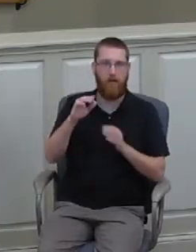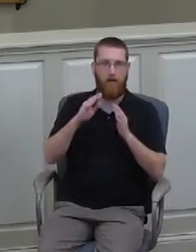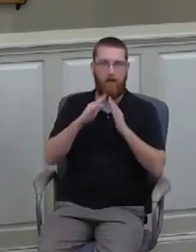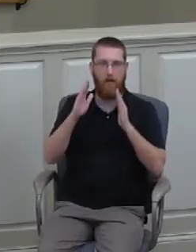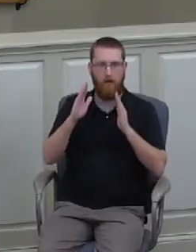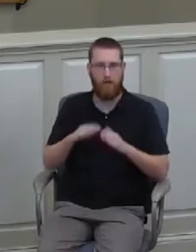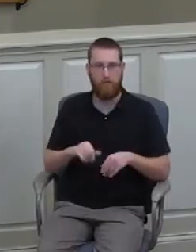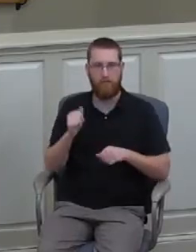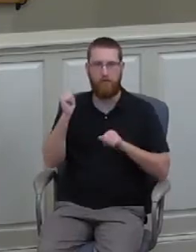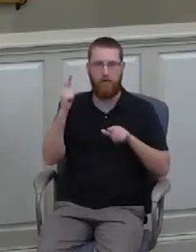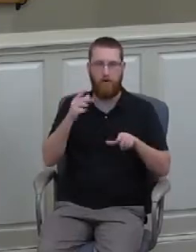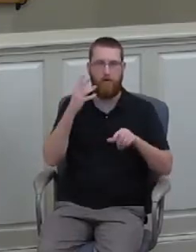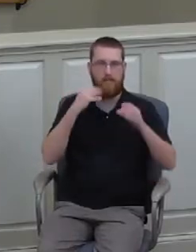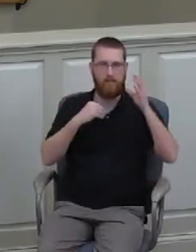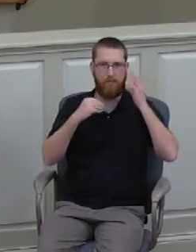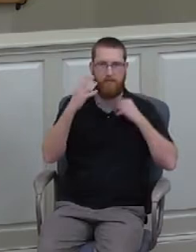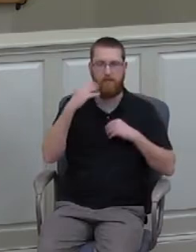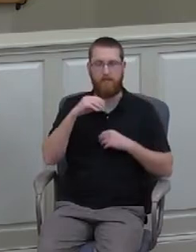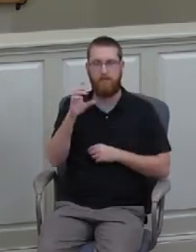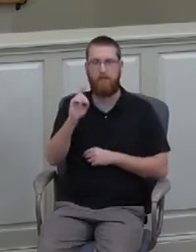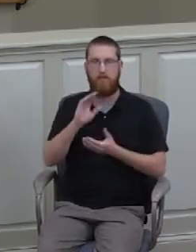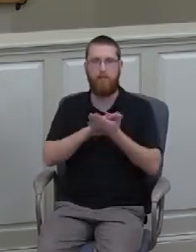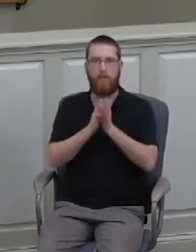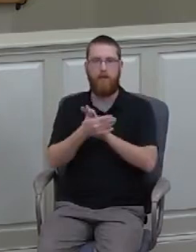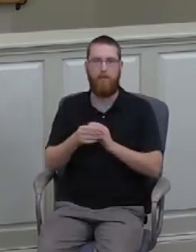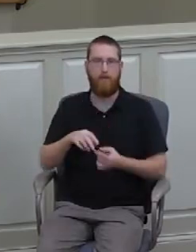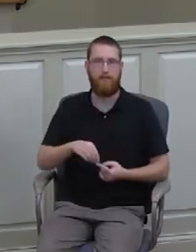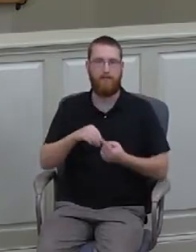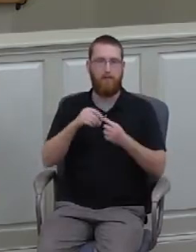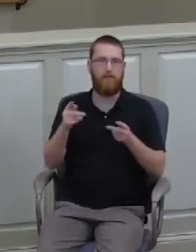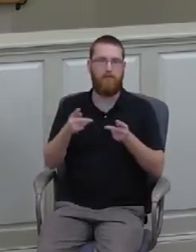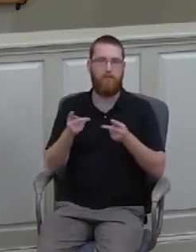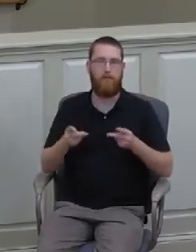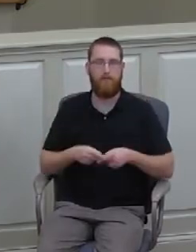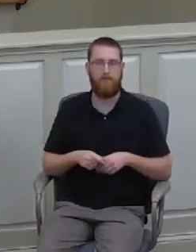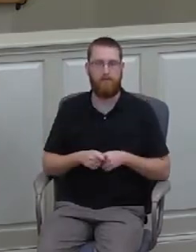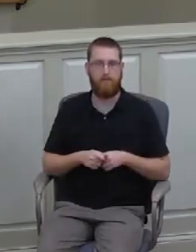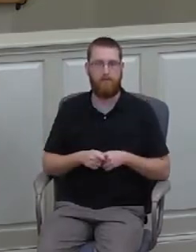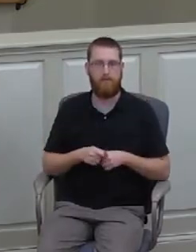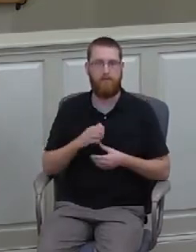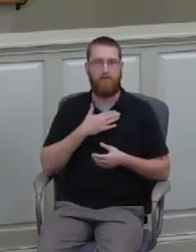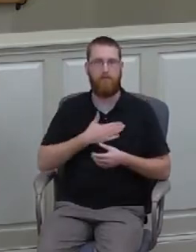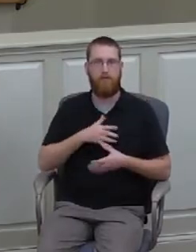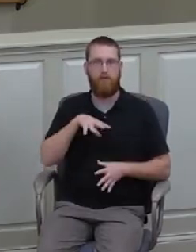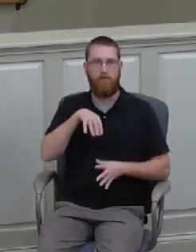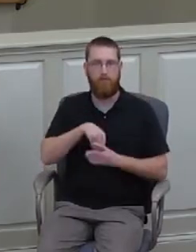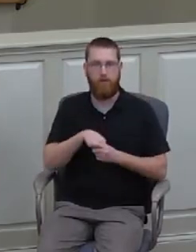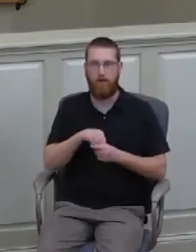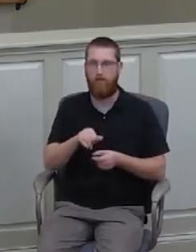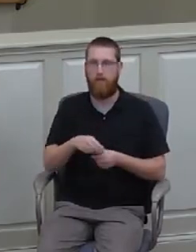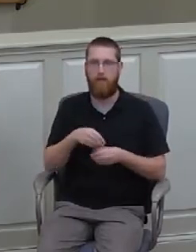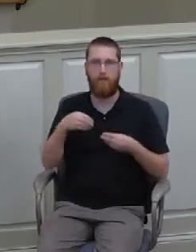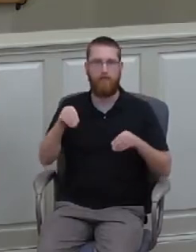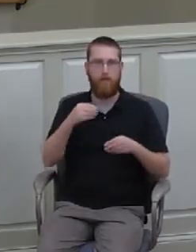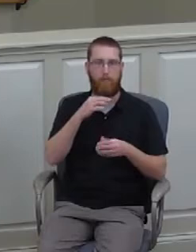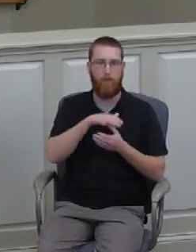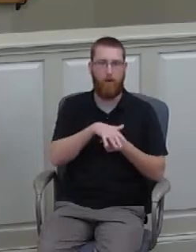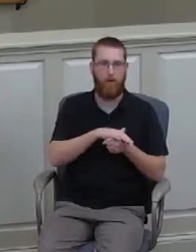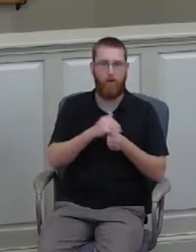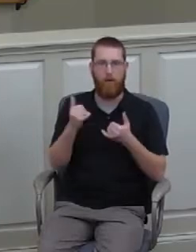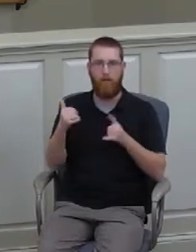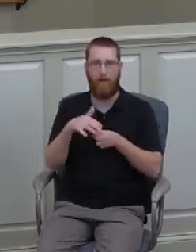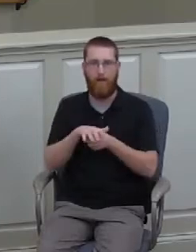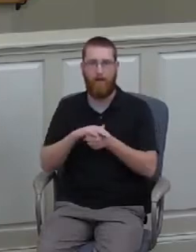make Danville a special place. So please partake in all those. And as always, shop local, eat local, play